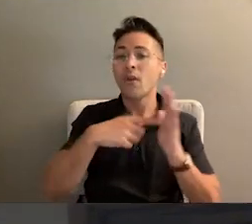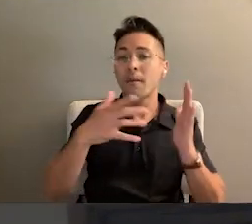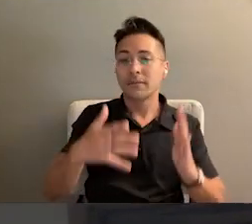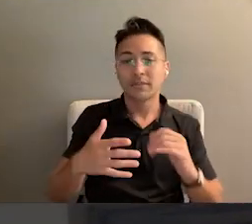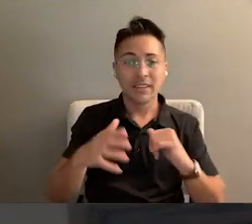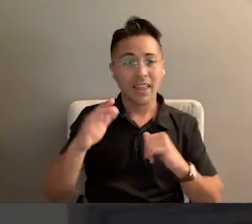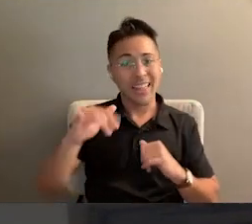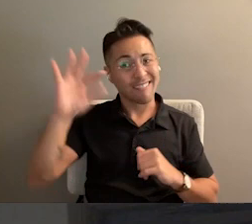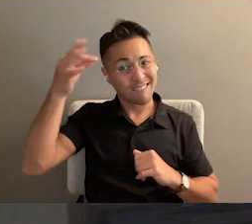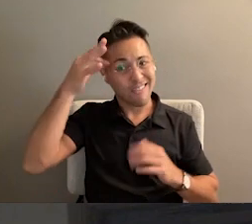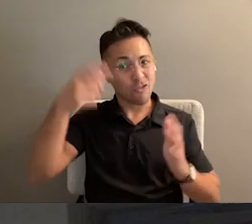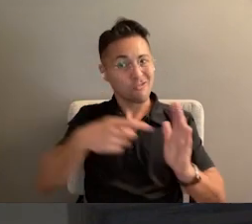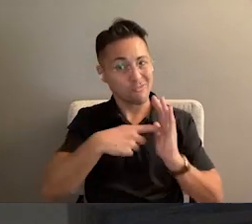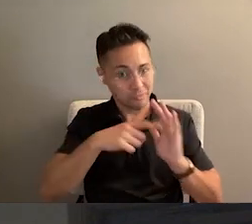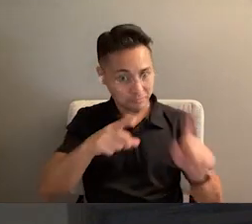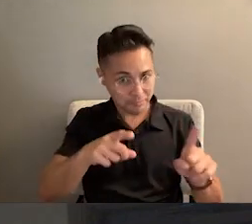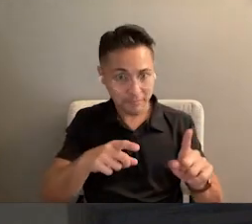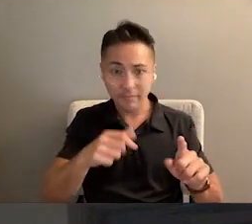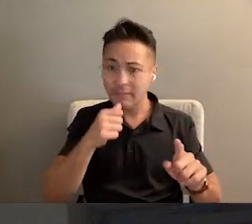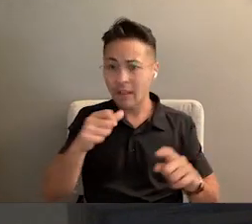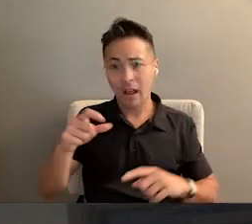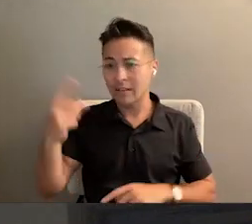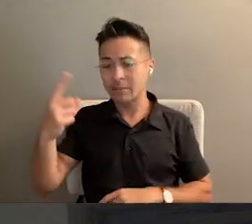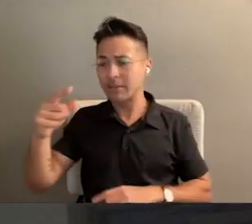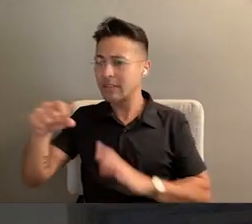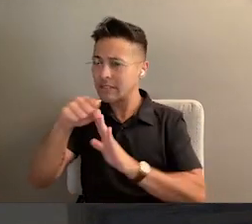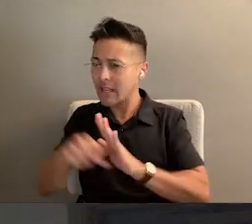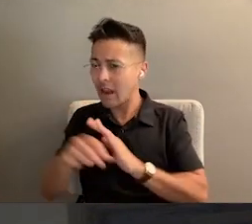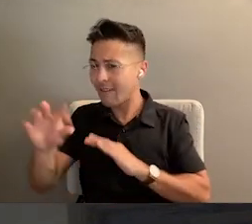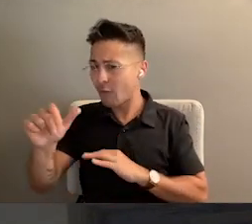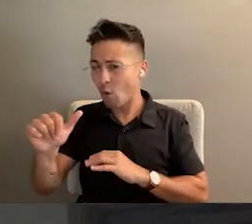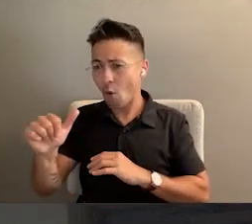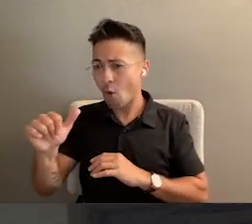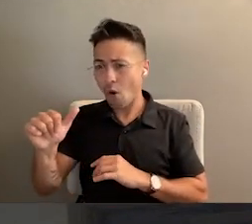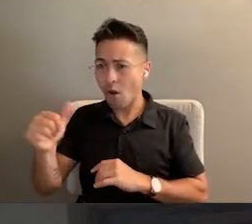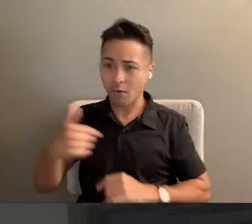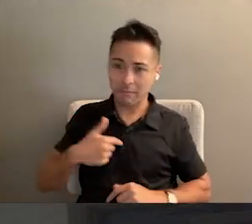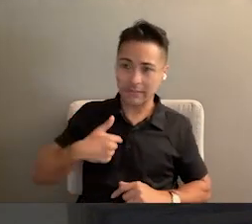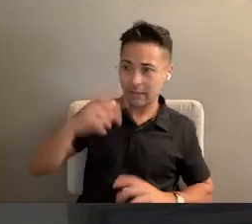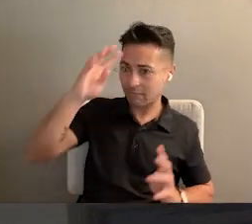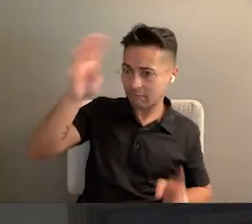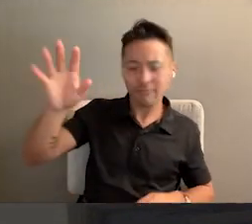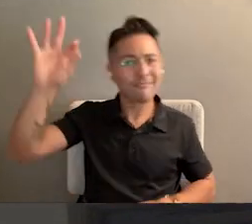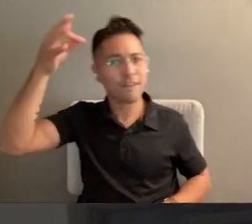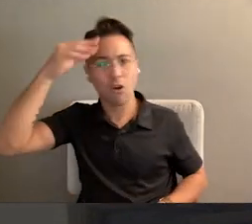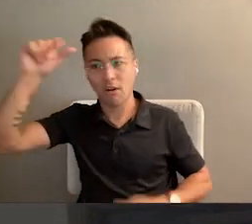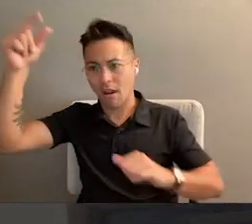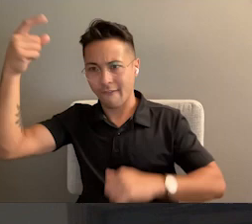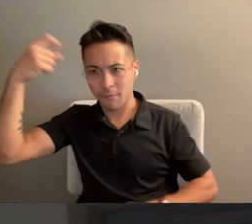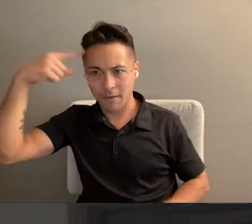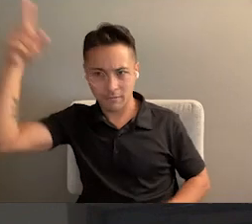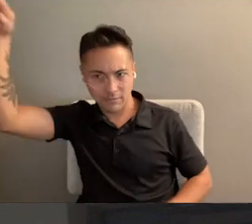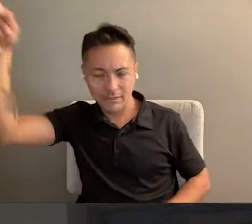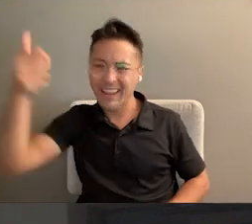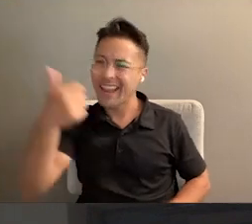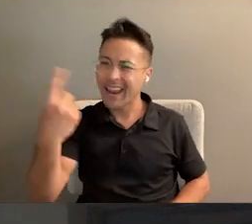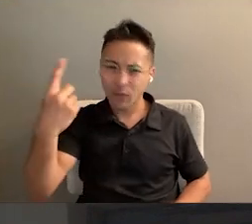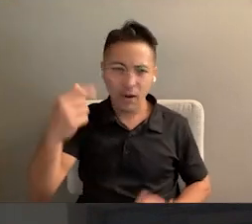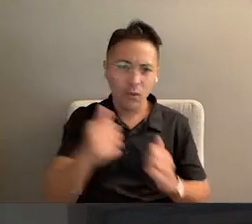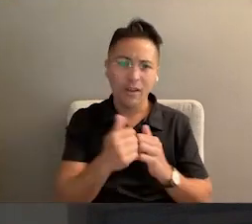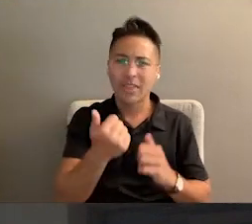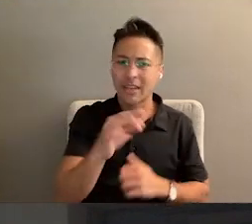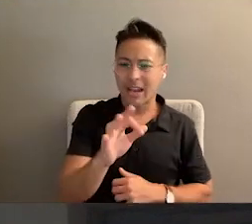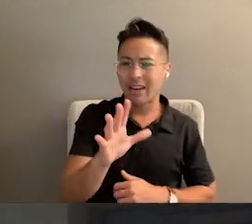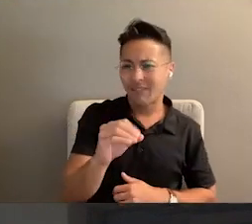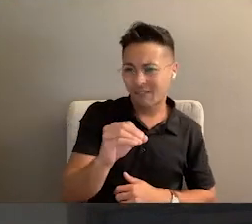hire. Okay, right? Reps cannot, and this is a federal requirement. This is not something the state of Florida or I've made up, right? This